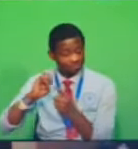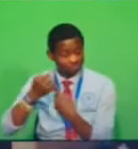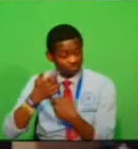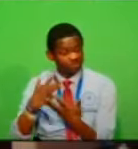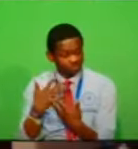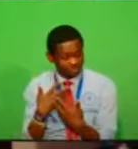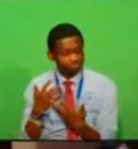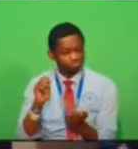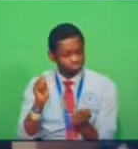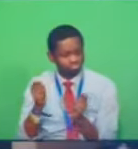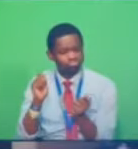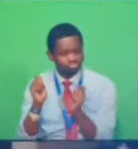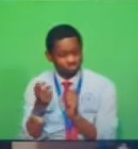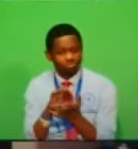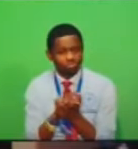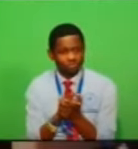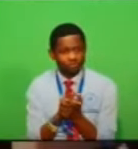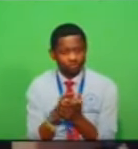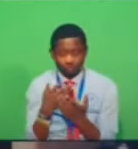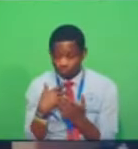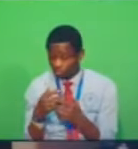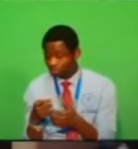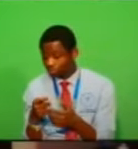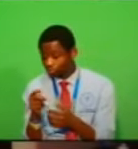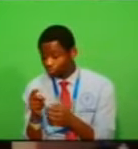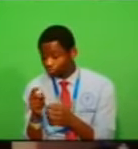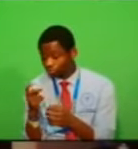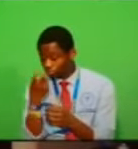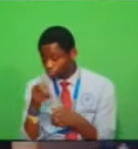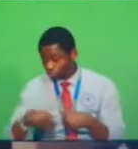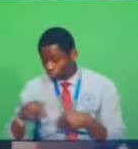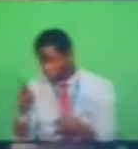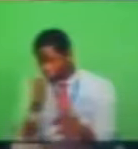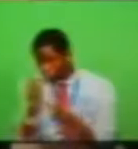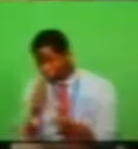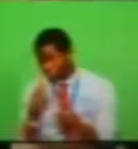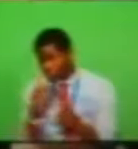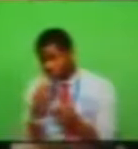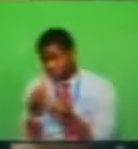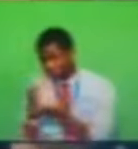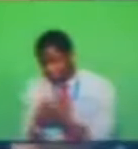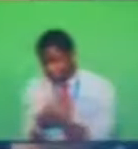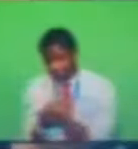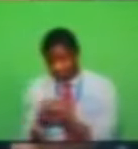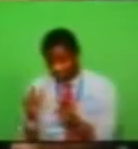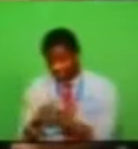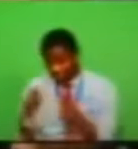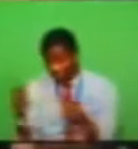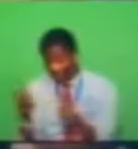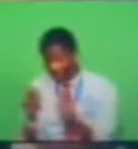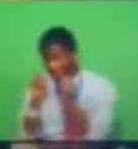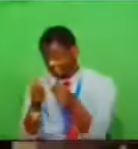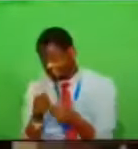And every time I speak to my generational cohort and to young people, I tell them that the biggest gift that